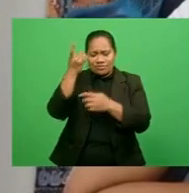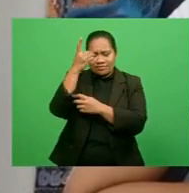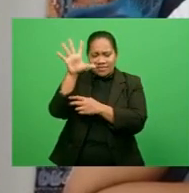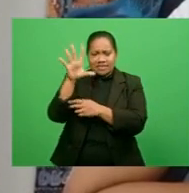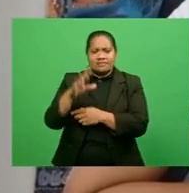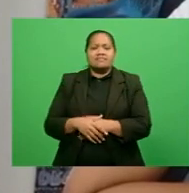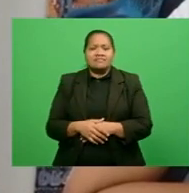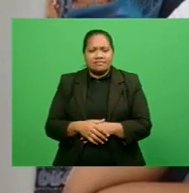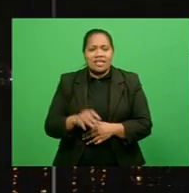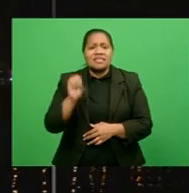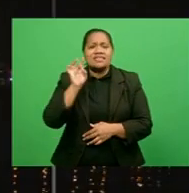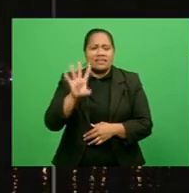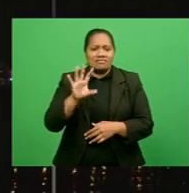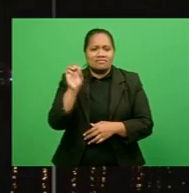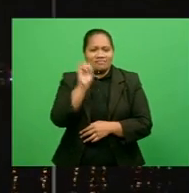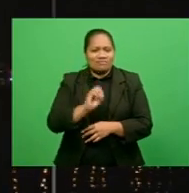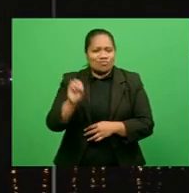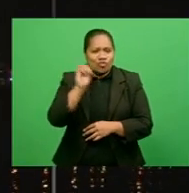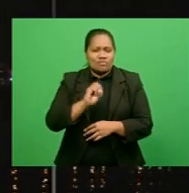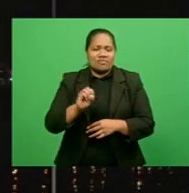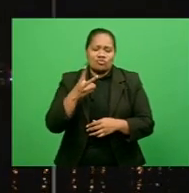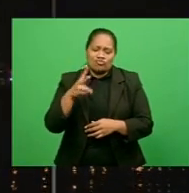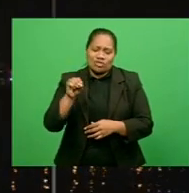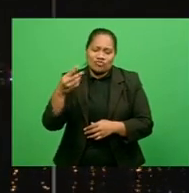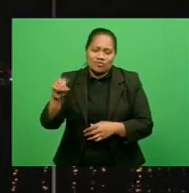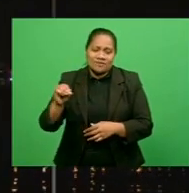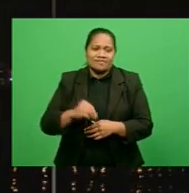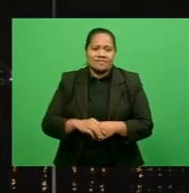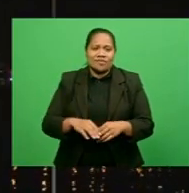only 5 days away. She thanked the over